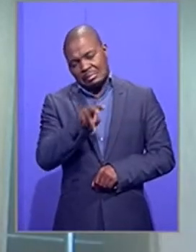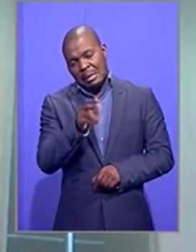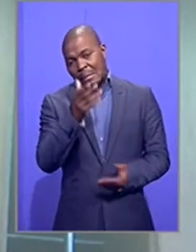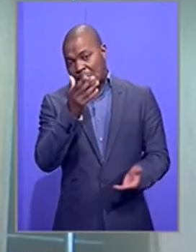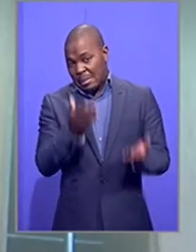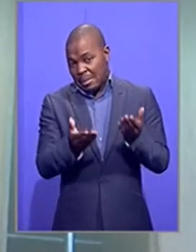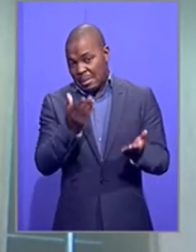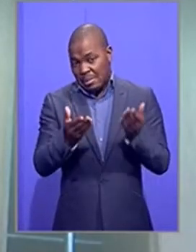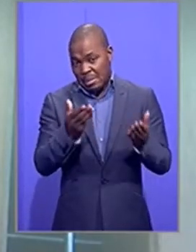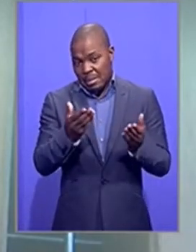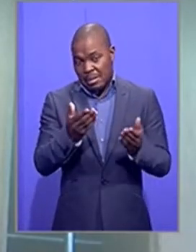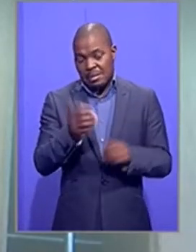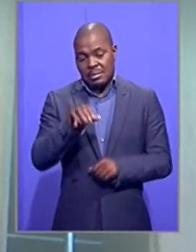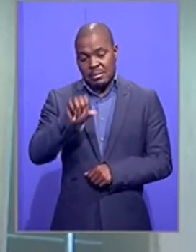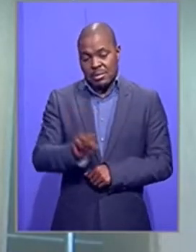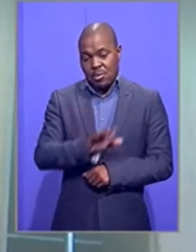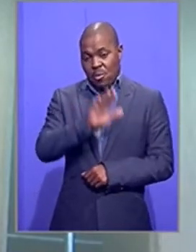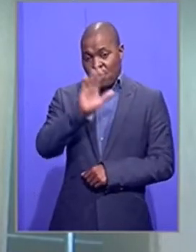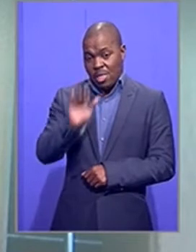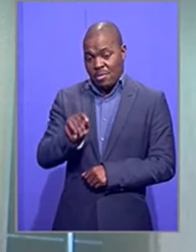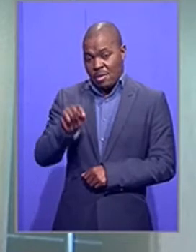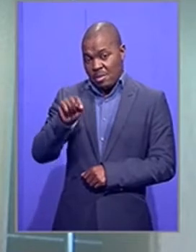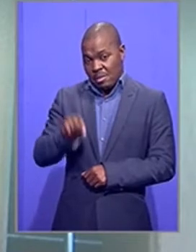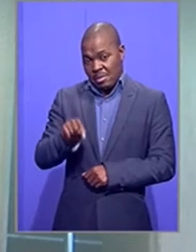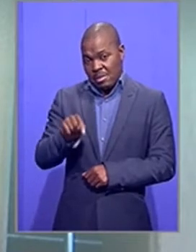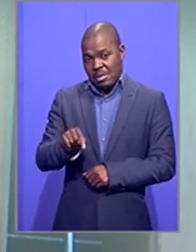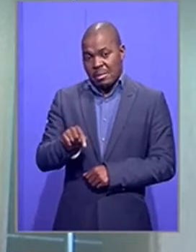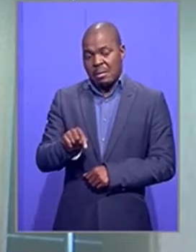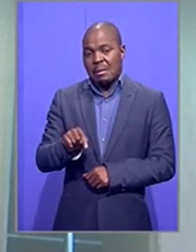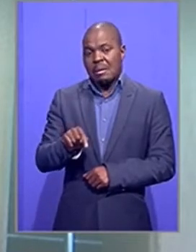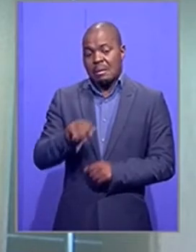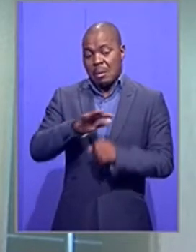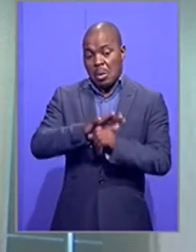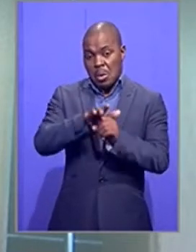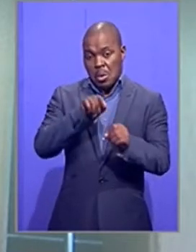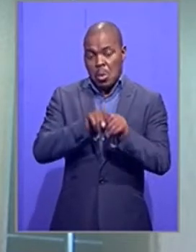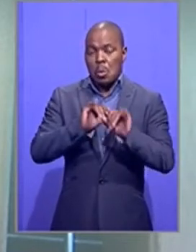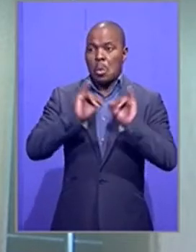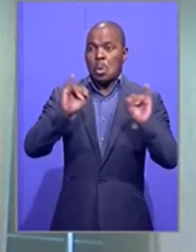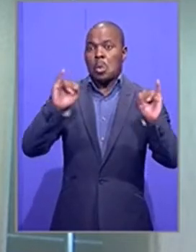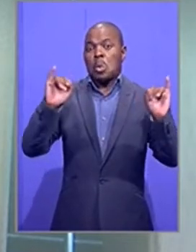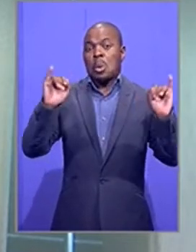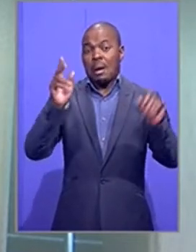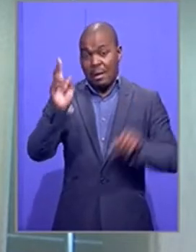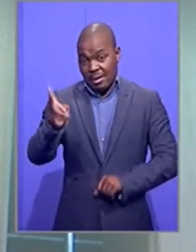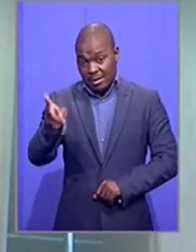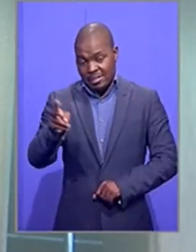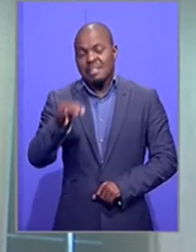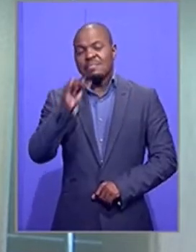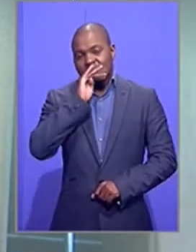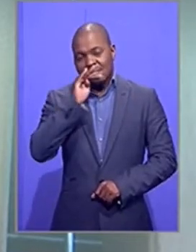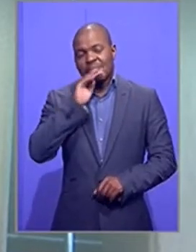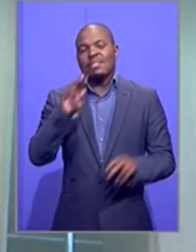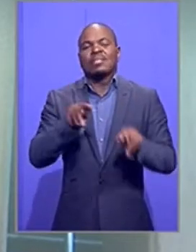the country becomes, the pandemic becomes a disaster, then the